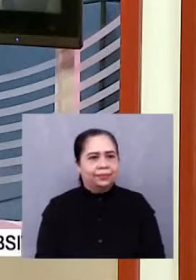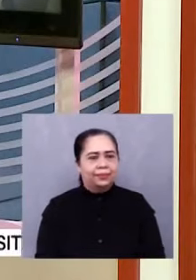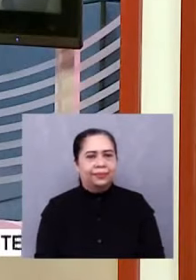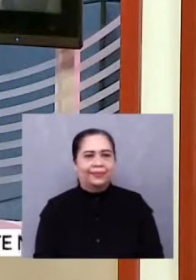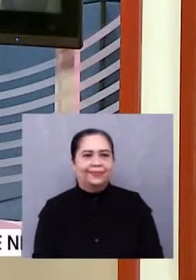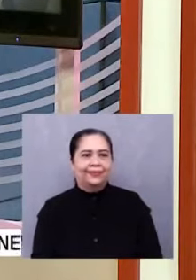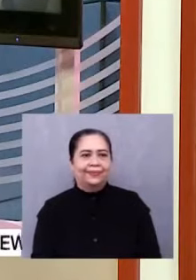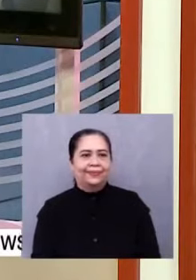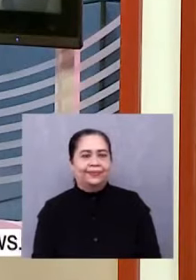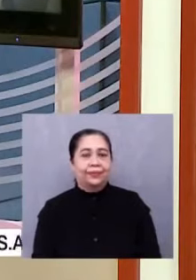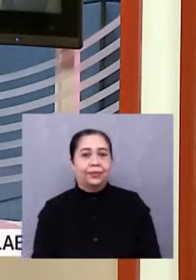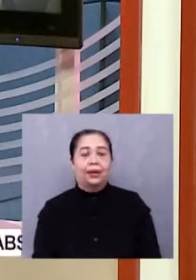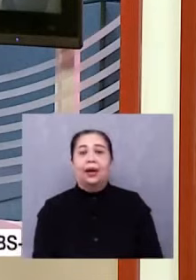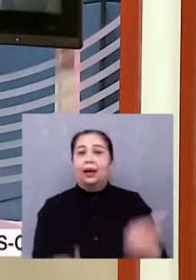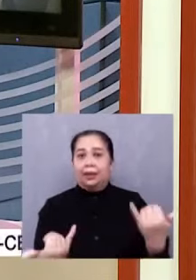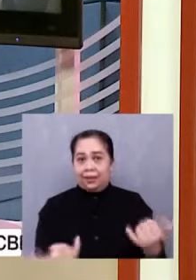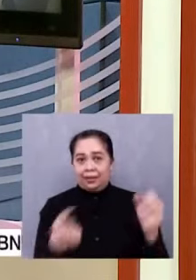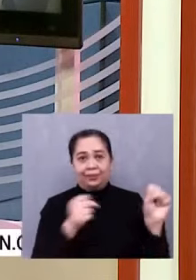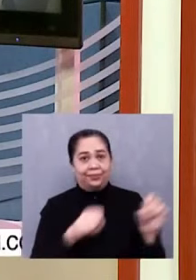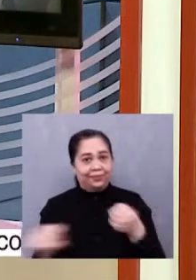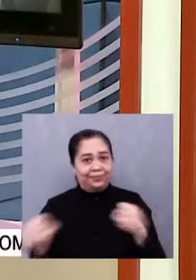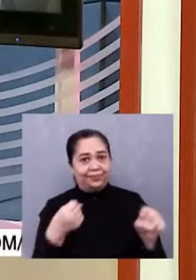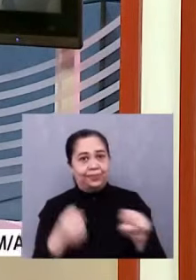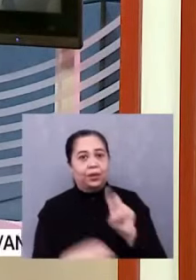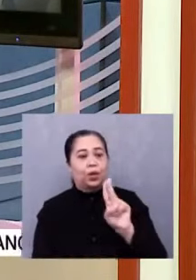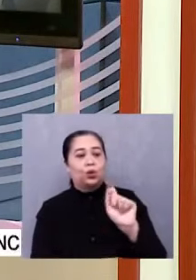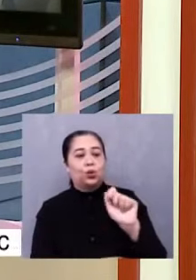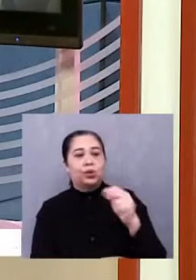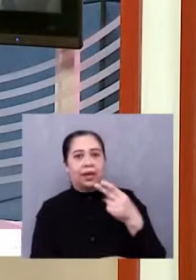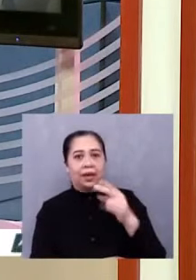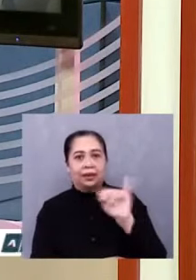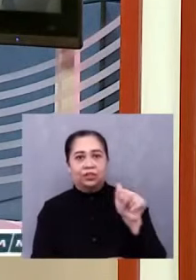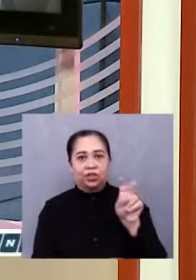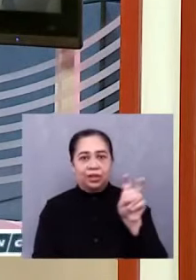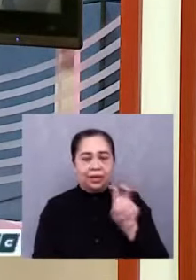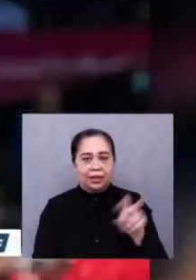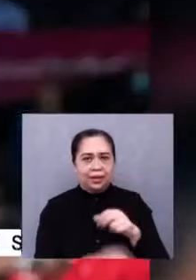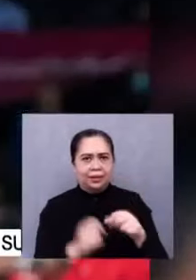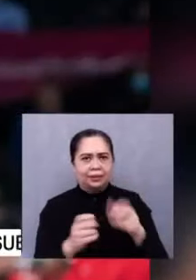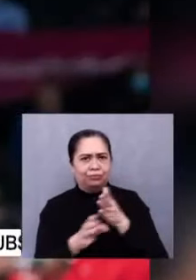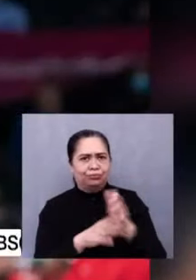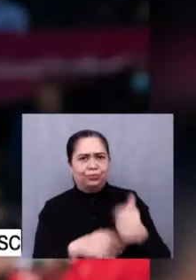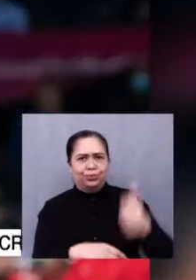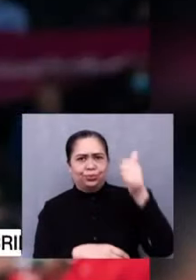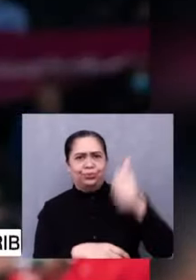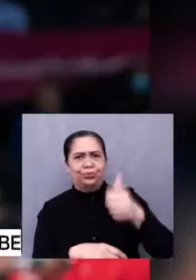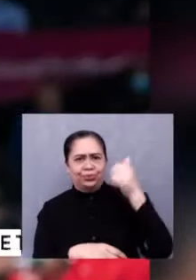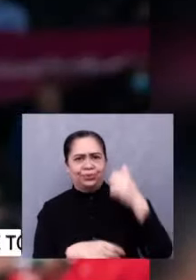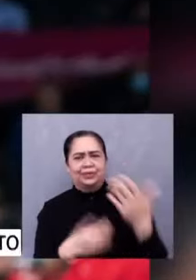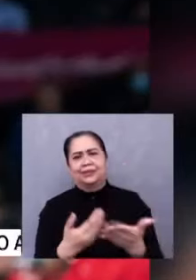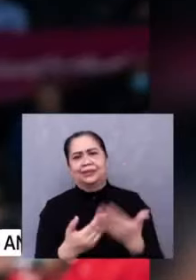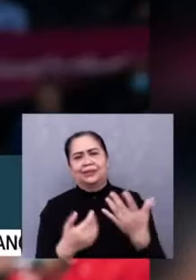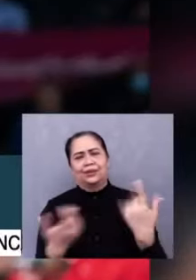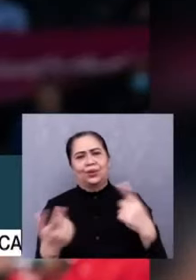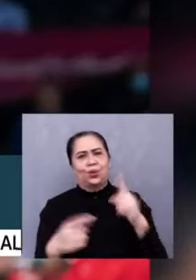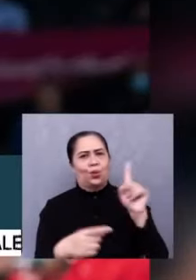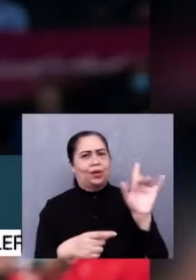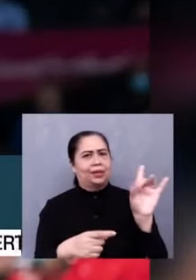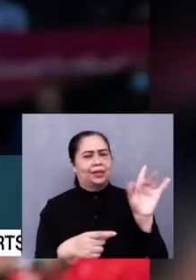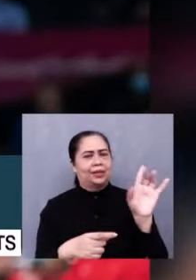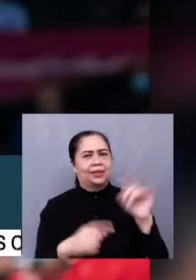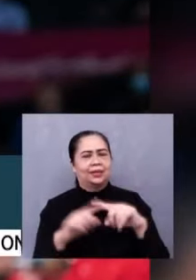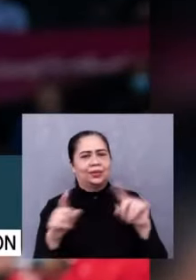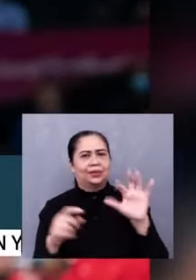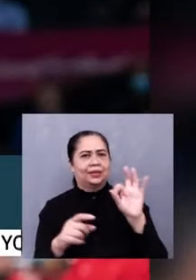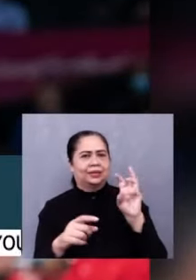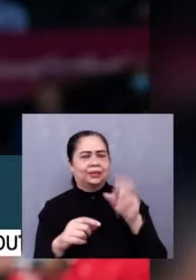On to sports now. The Utah Jazz notched their sixth straight victory with an easy 118-96 win against